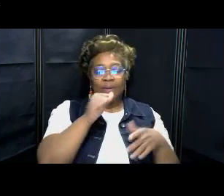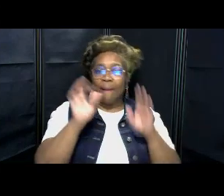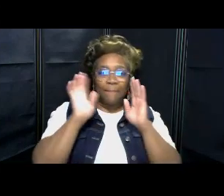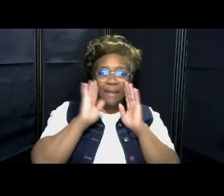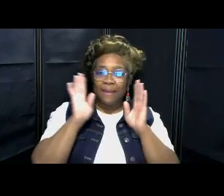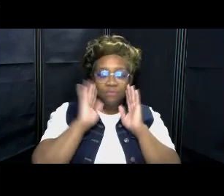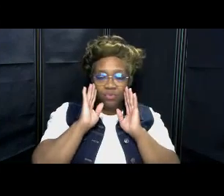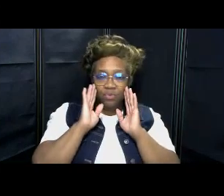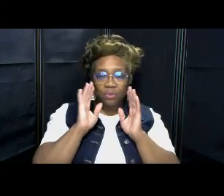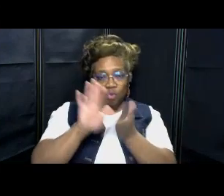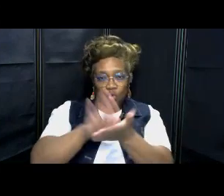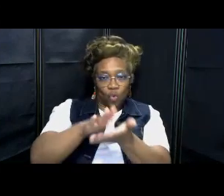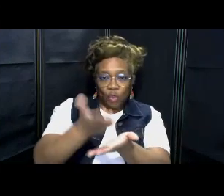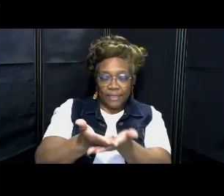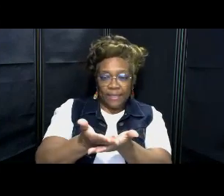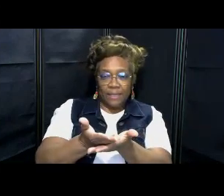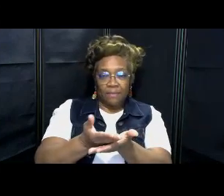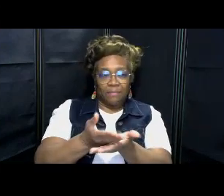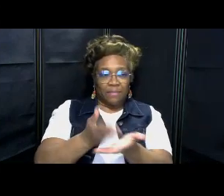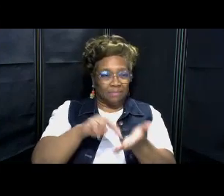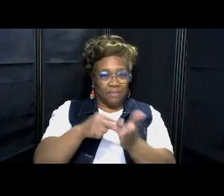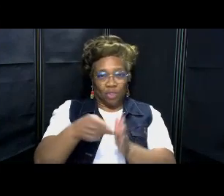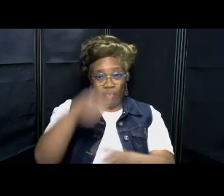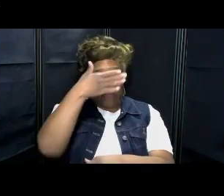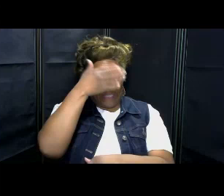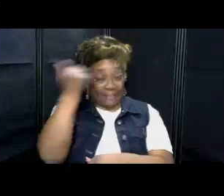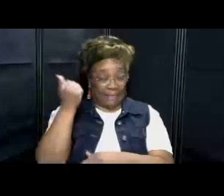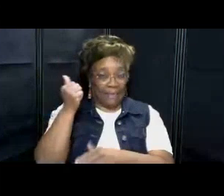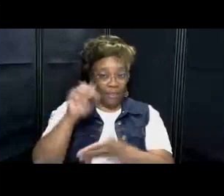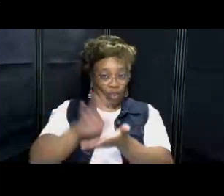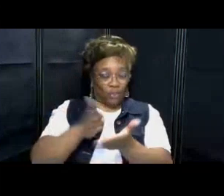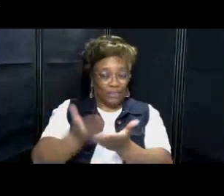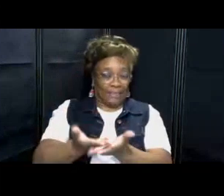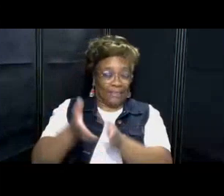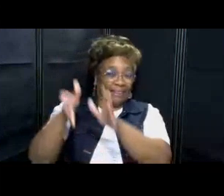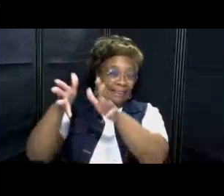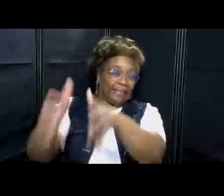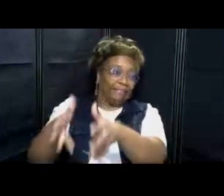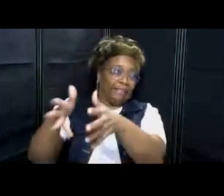careless cook that kind of forgets they're cooking and leaves stuff unattended.